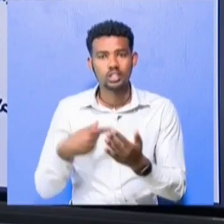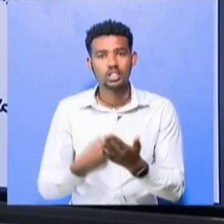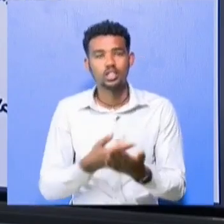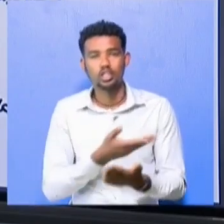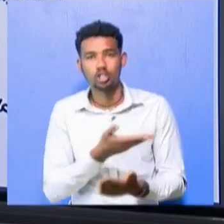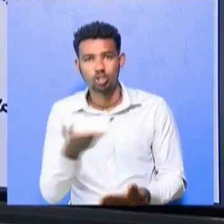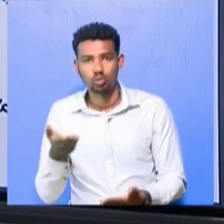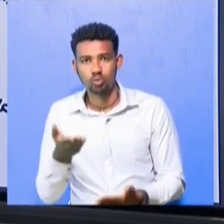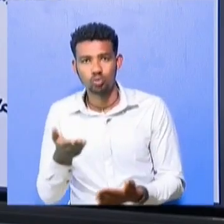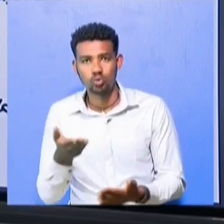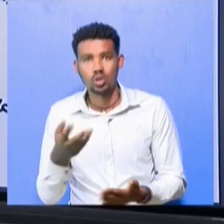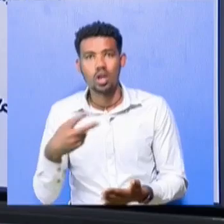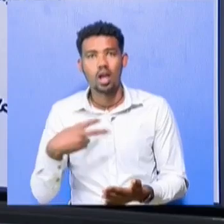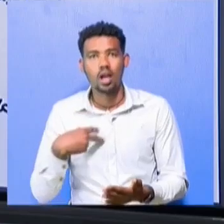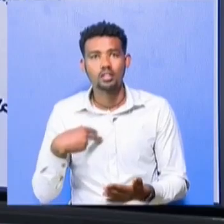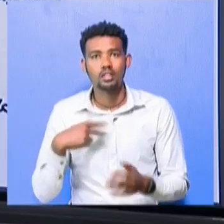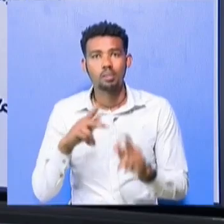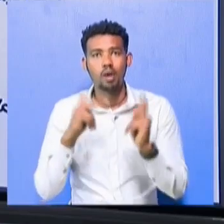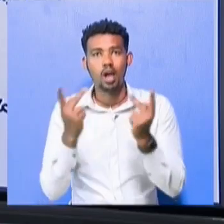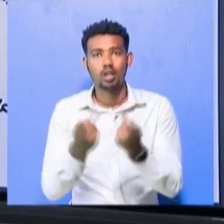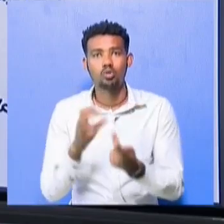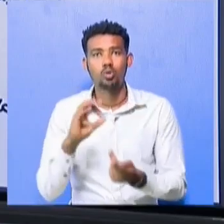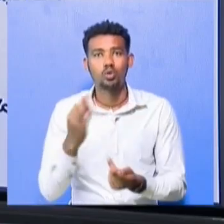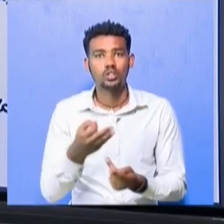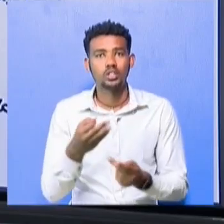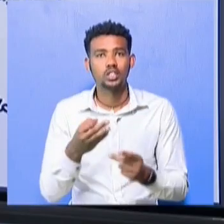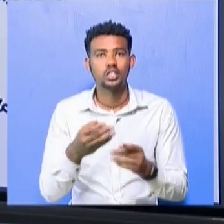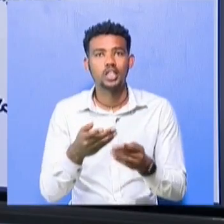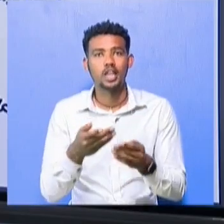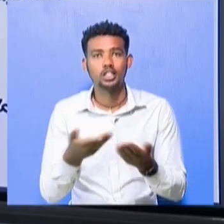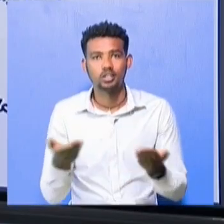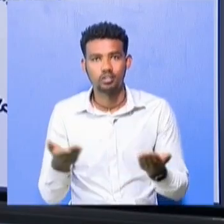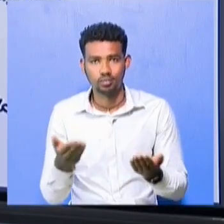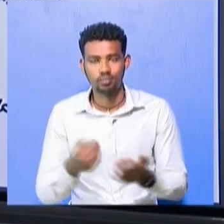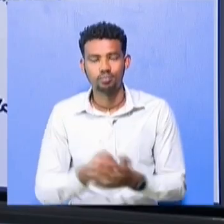issue has to take part on that session.